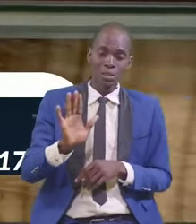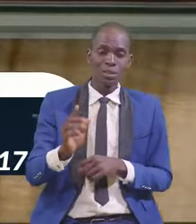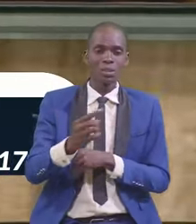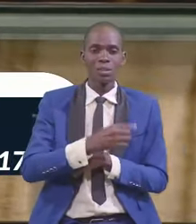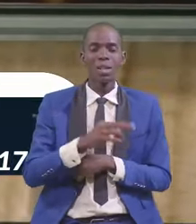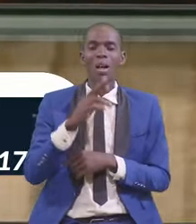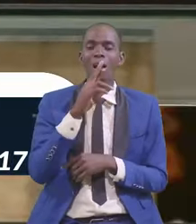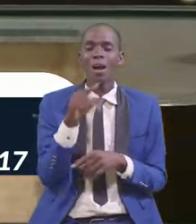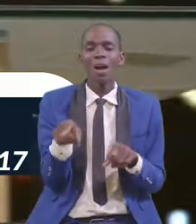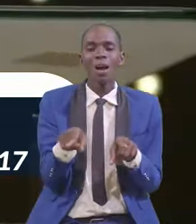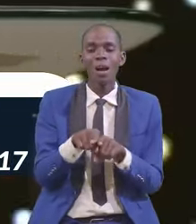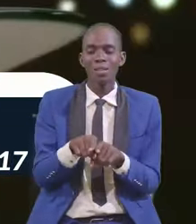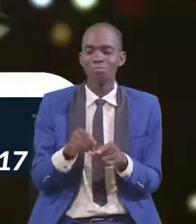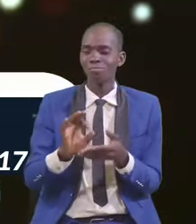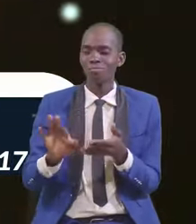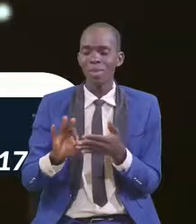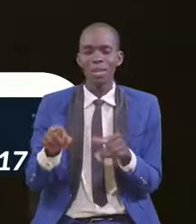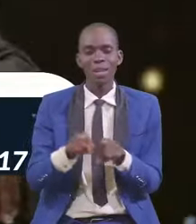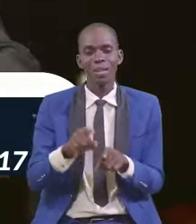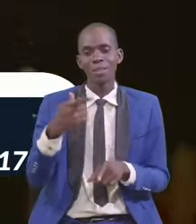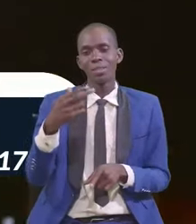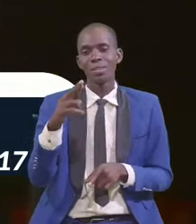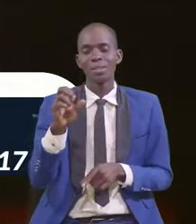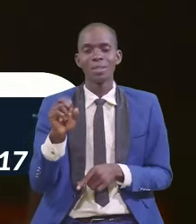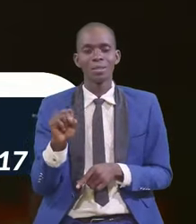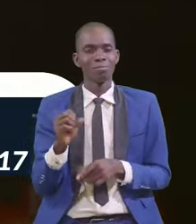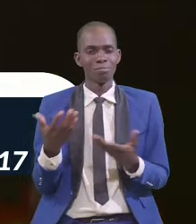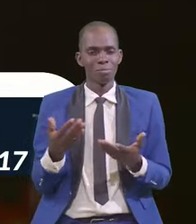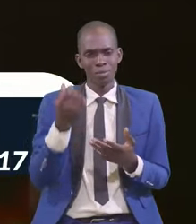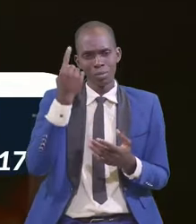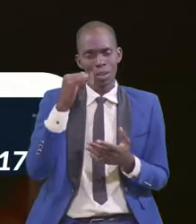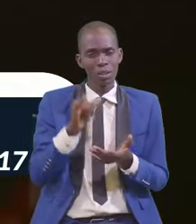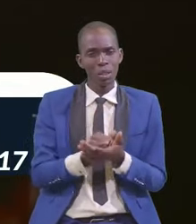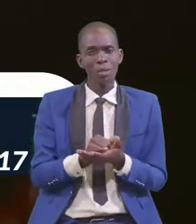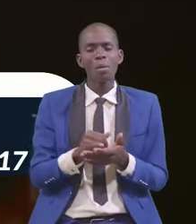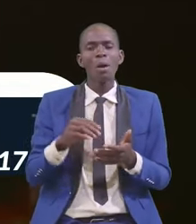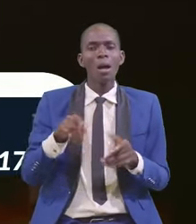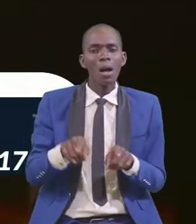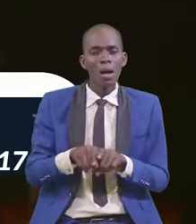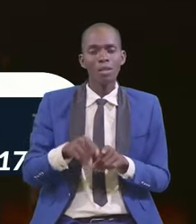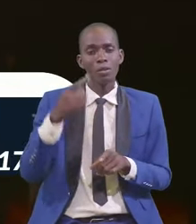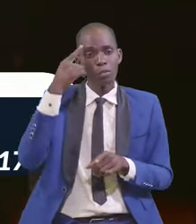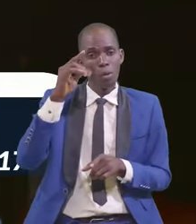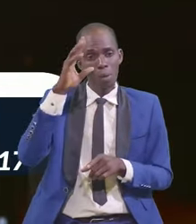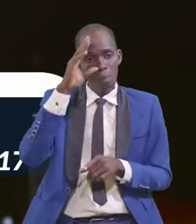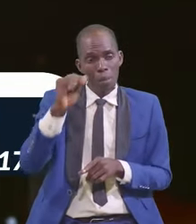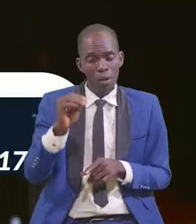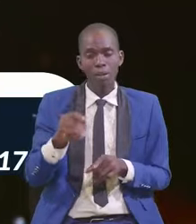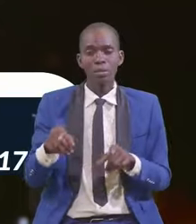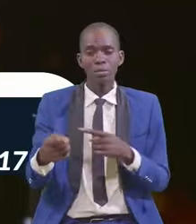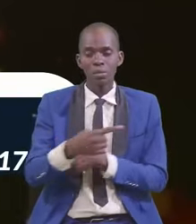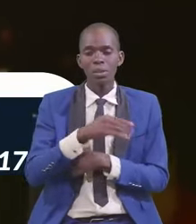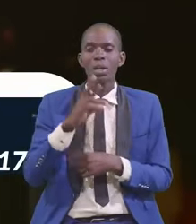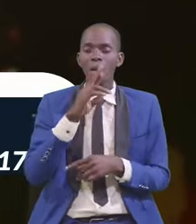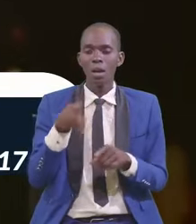as grass you see that as for man his days as grass as a flower